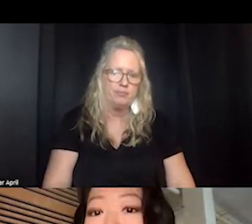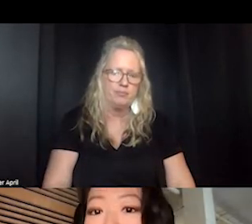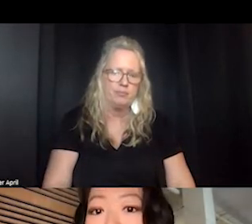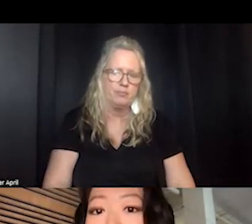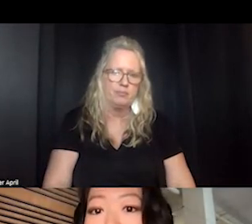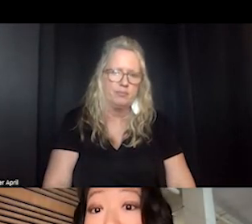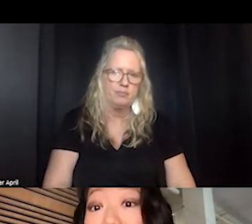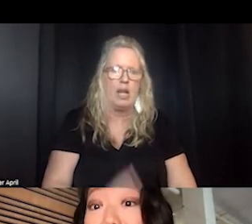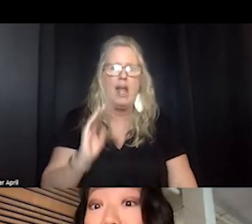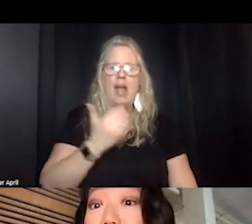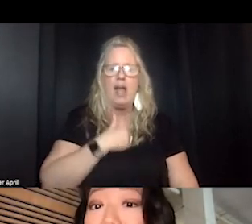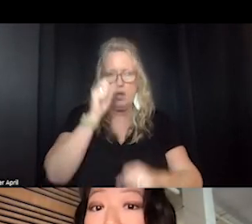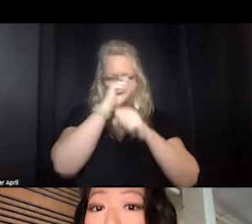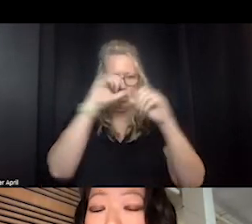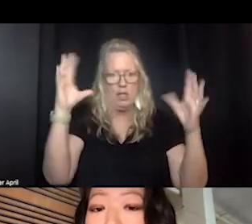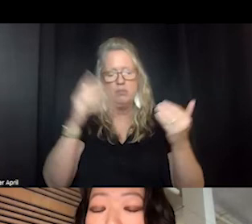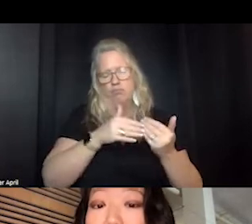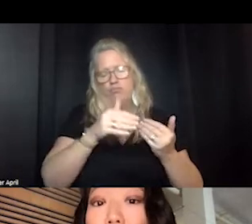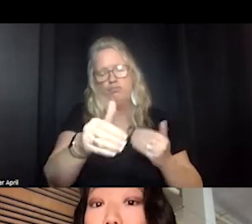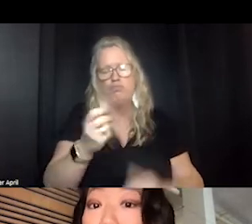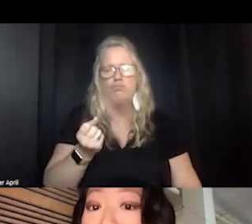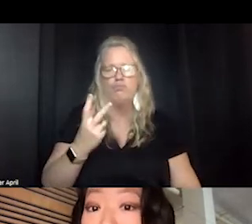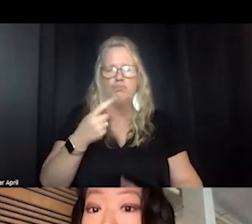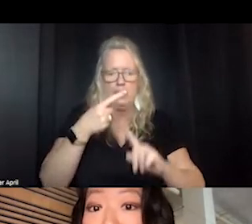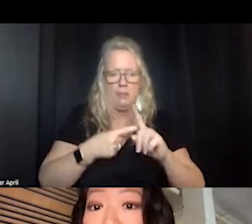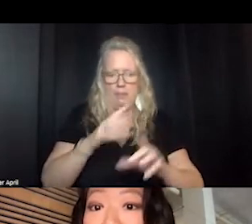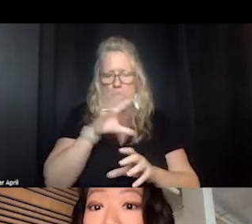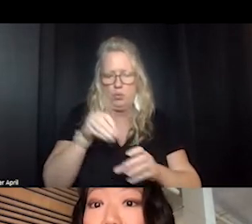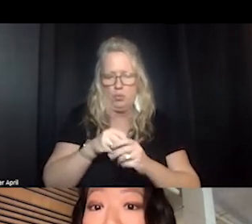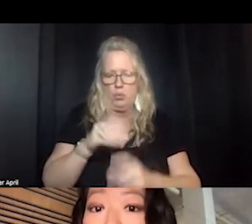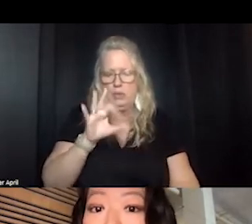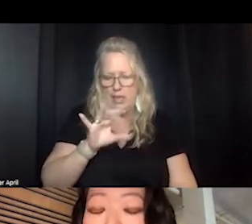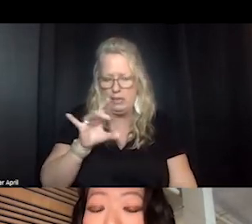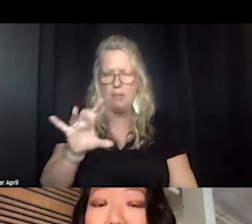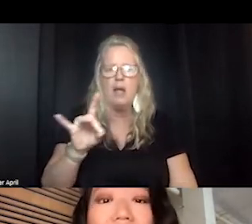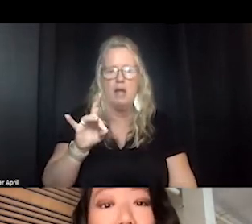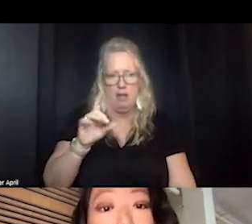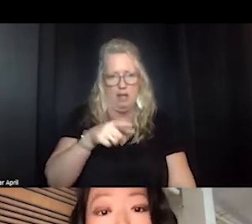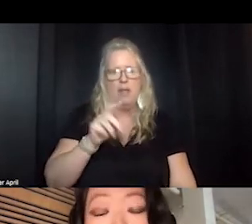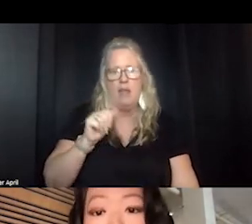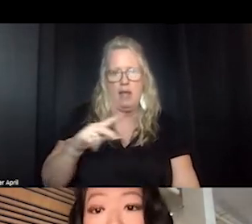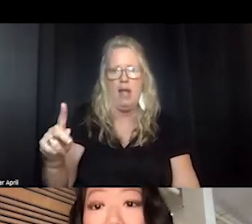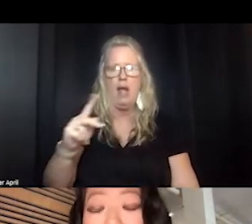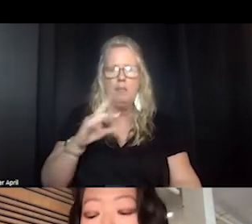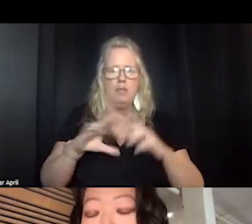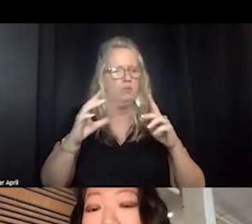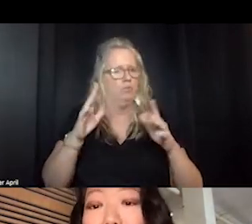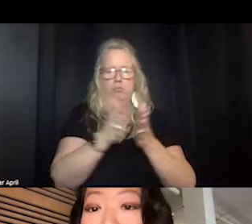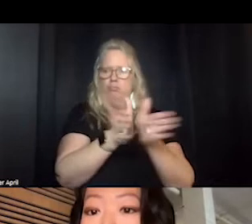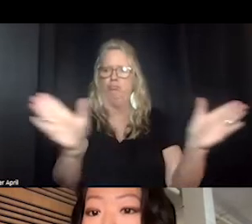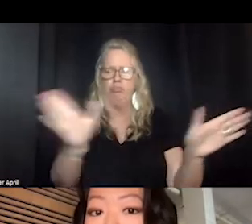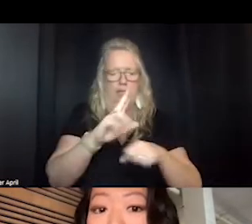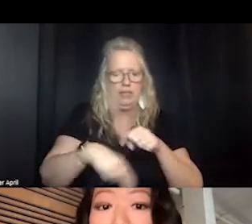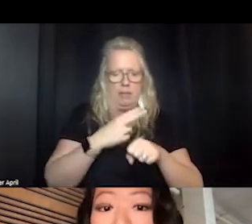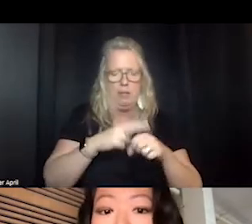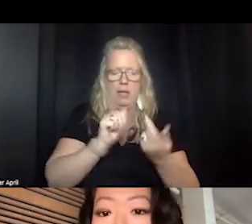Our vision is within the next 12 months, we incorporate 988 routing into our app, have it deployed nationwide, and